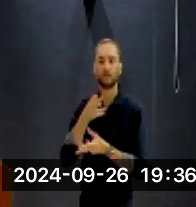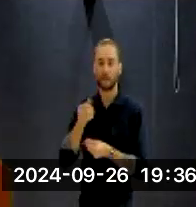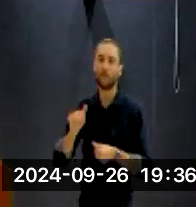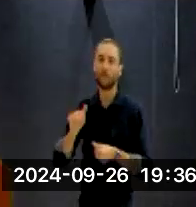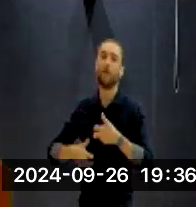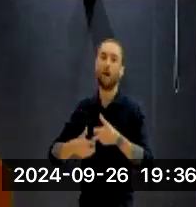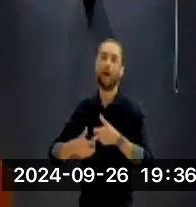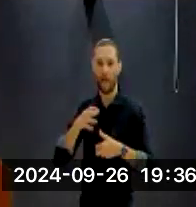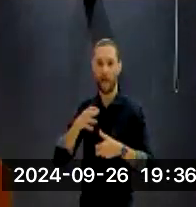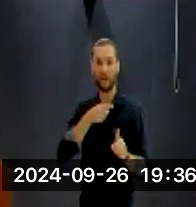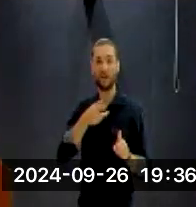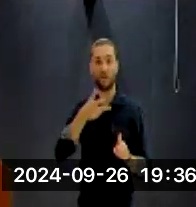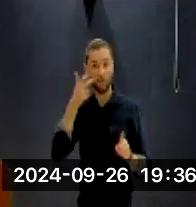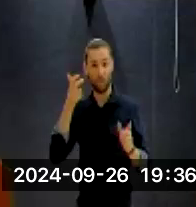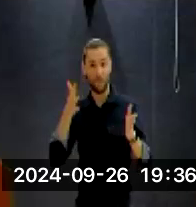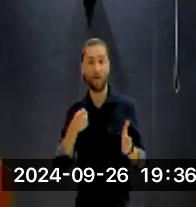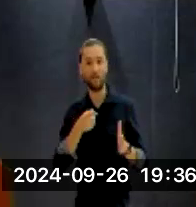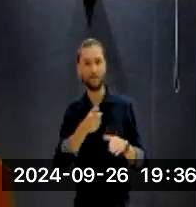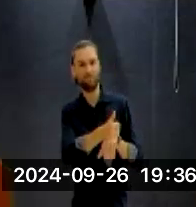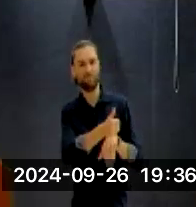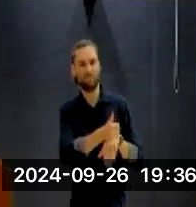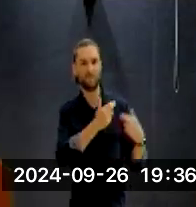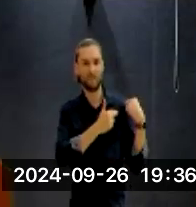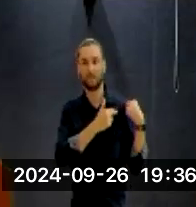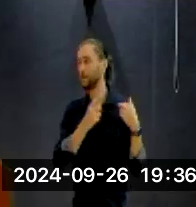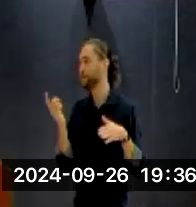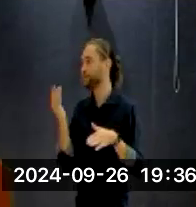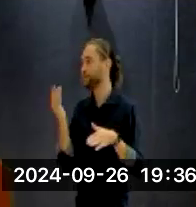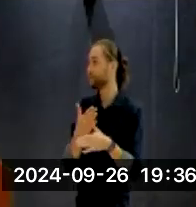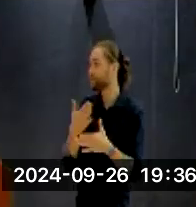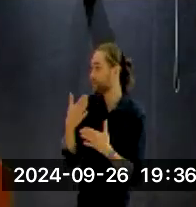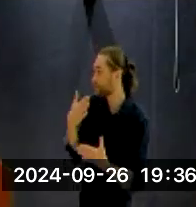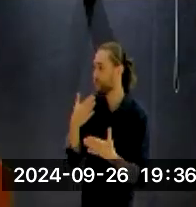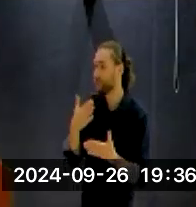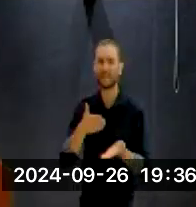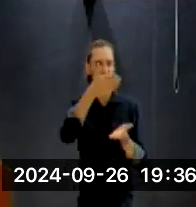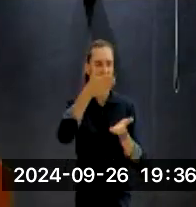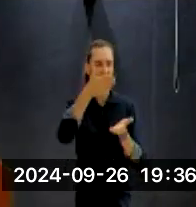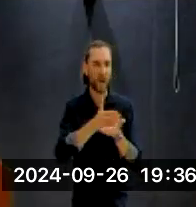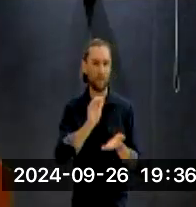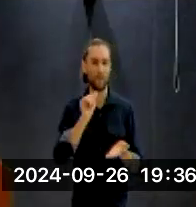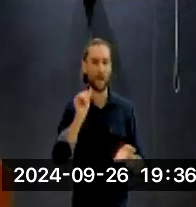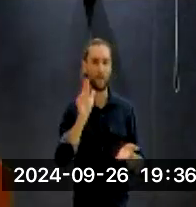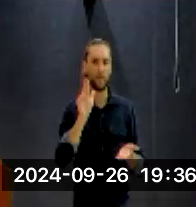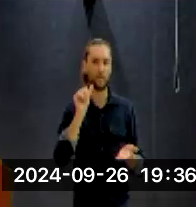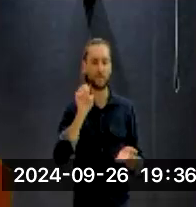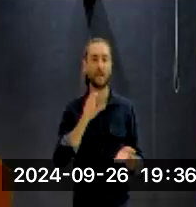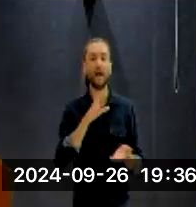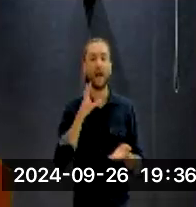these criminals responsible and stop this abuse. And